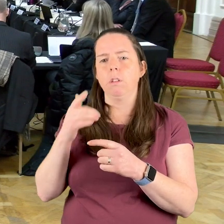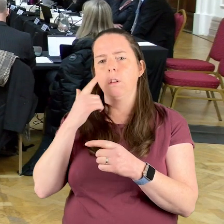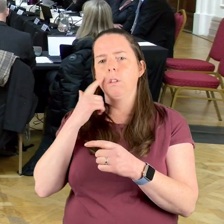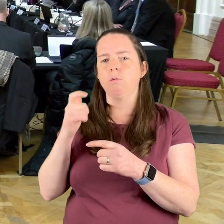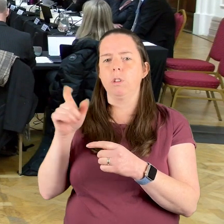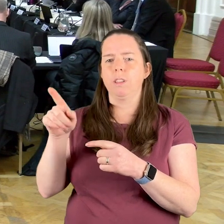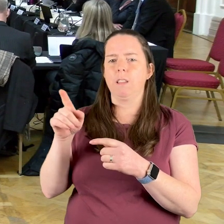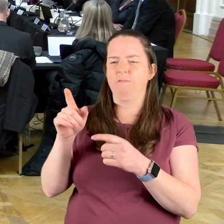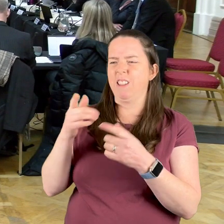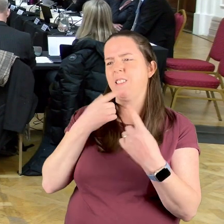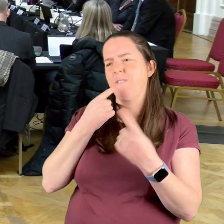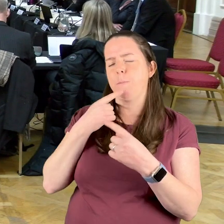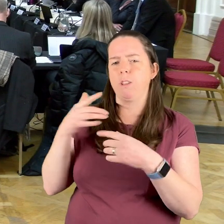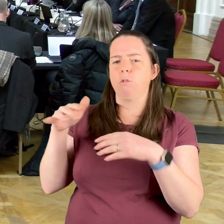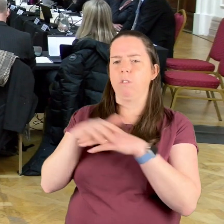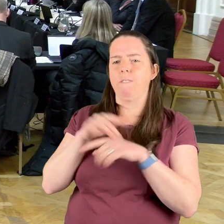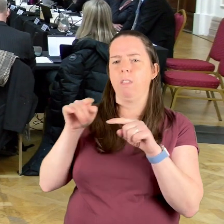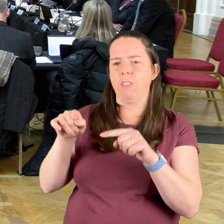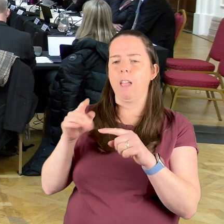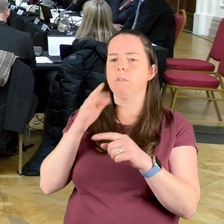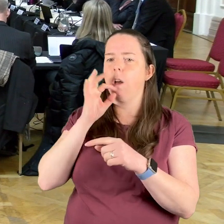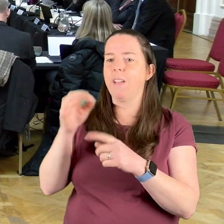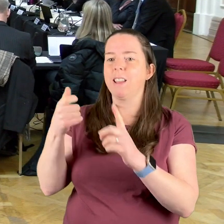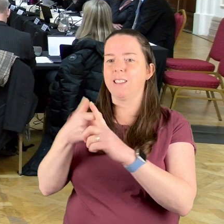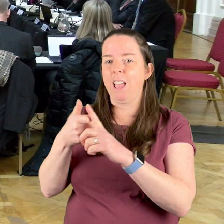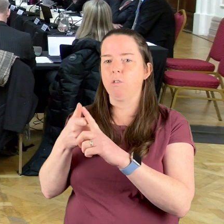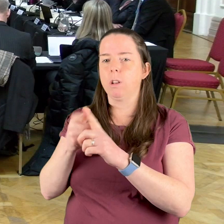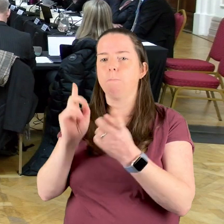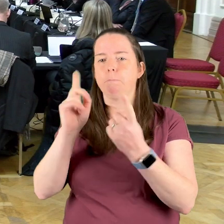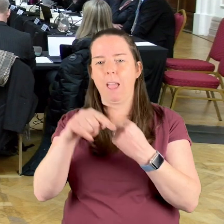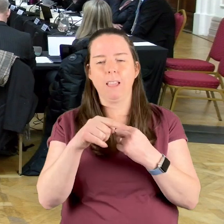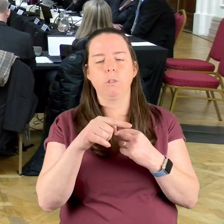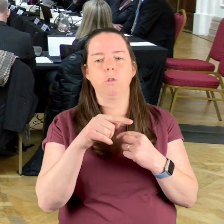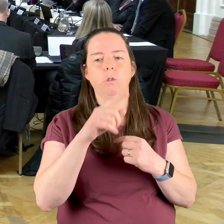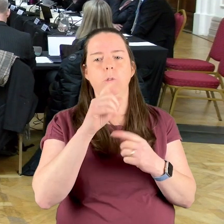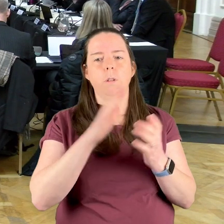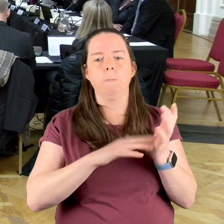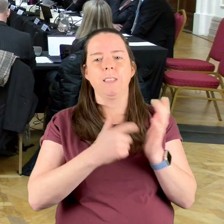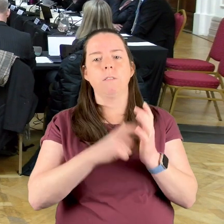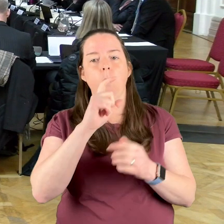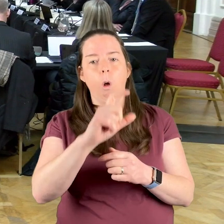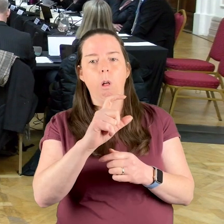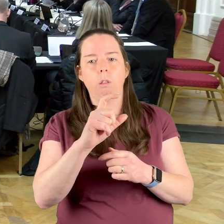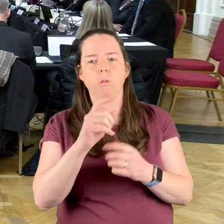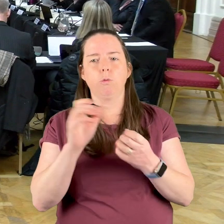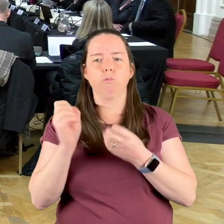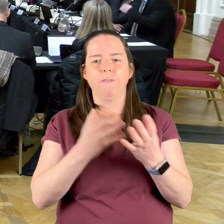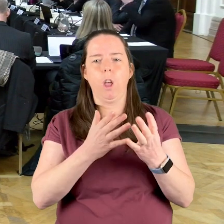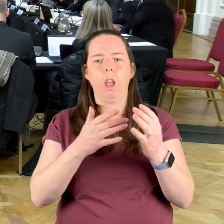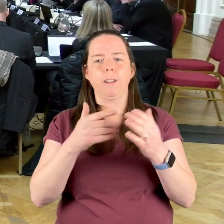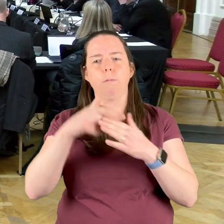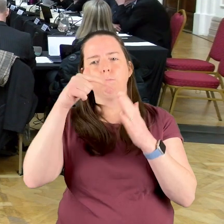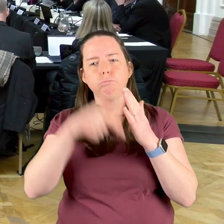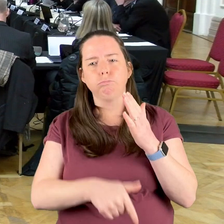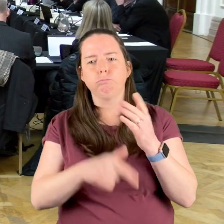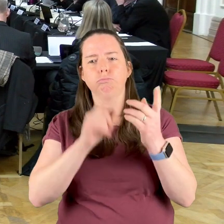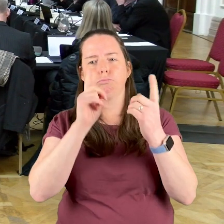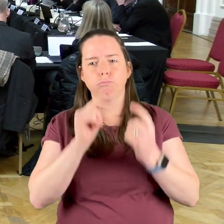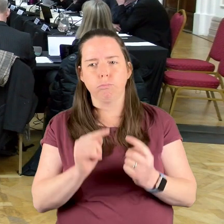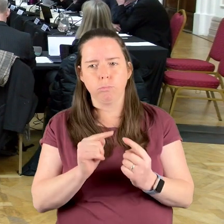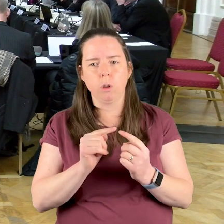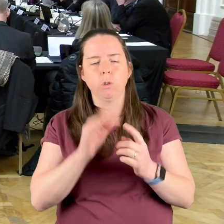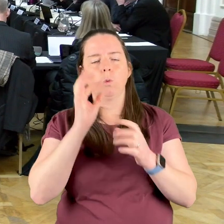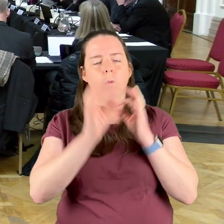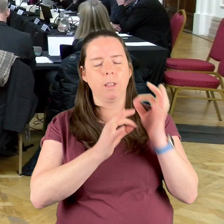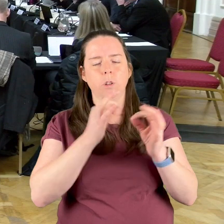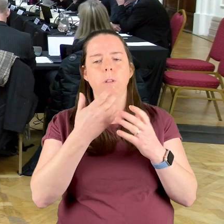of information to cover here. So I've asked Karen to go back to Mr. Cole in terms of being able